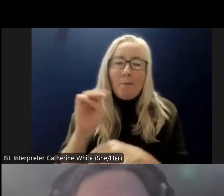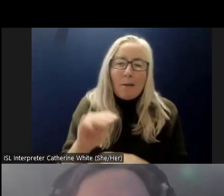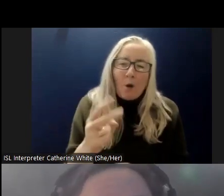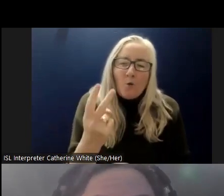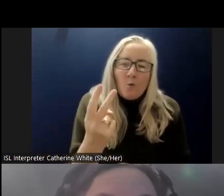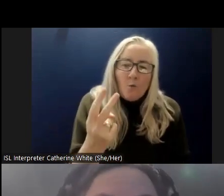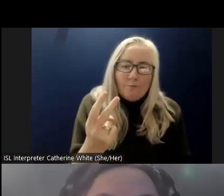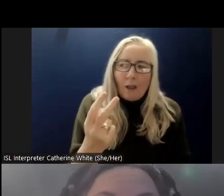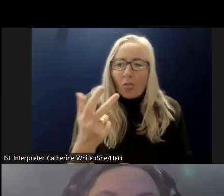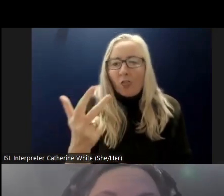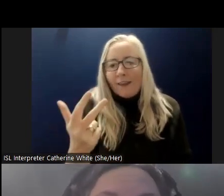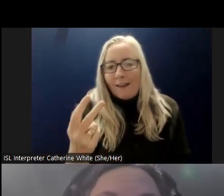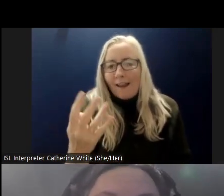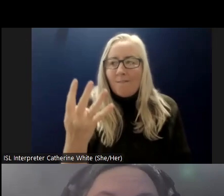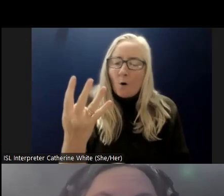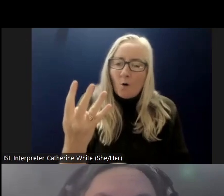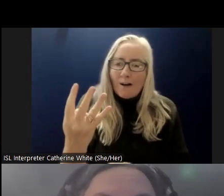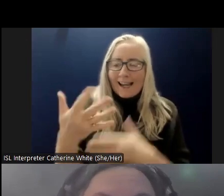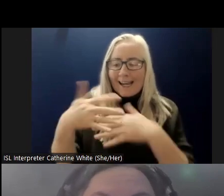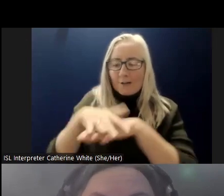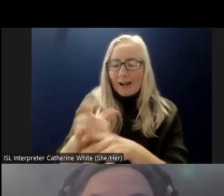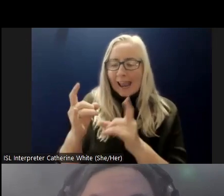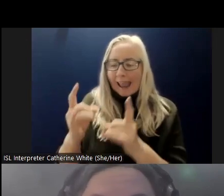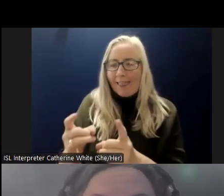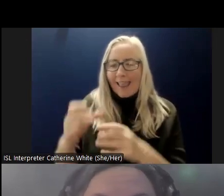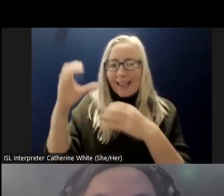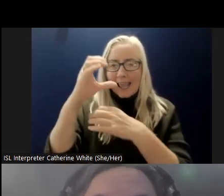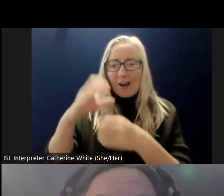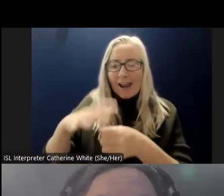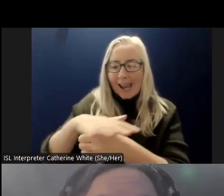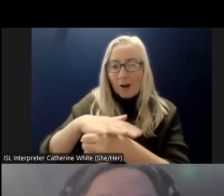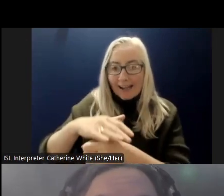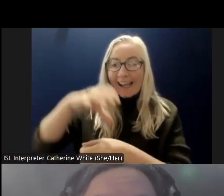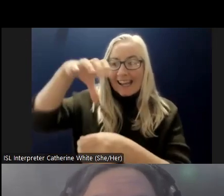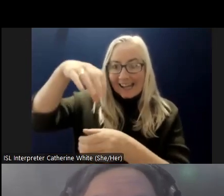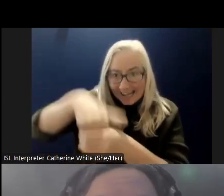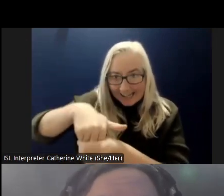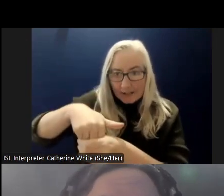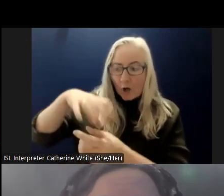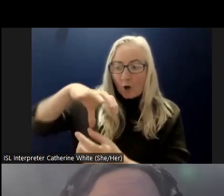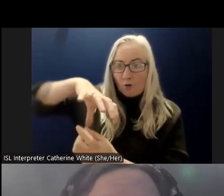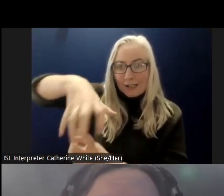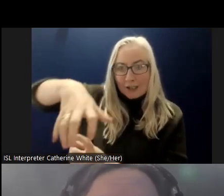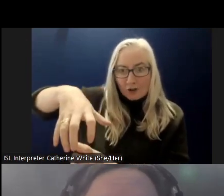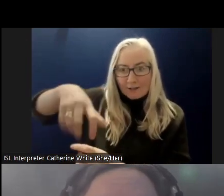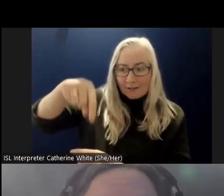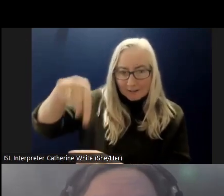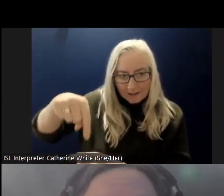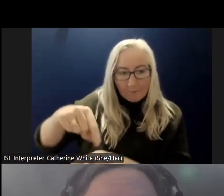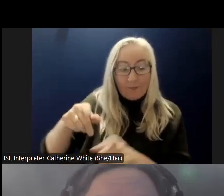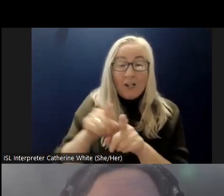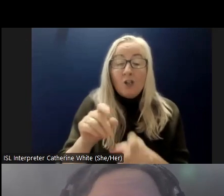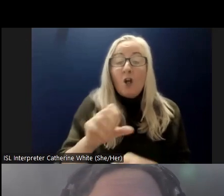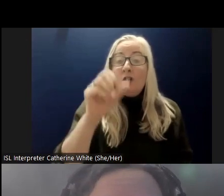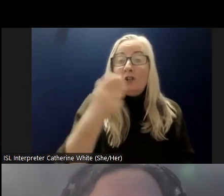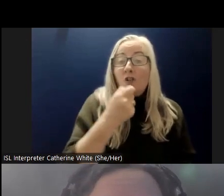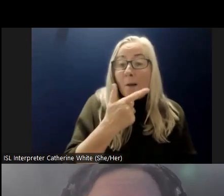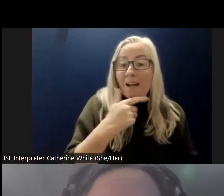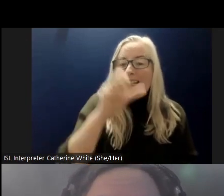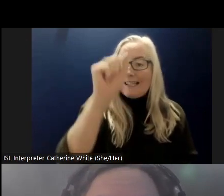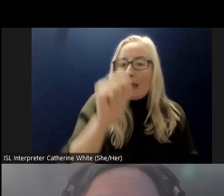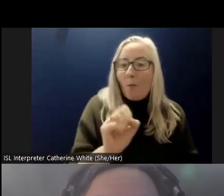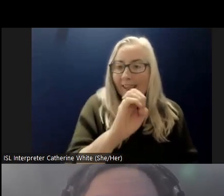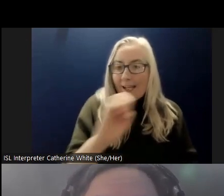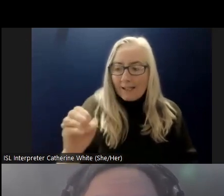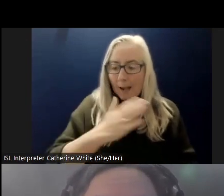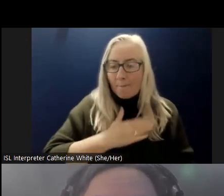or 4 integrated healthcare areas within the region. So in the South, Dublin and Southeast, which is my